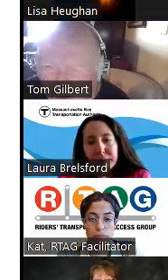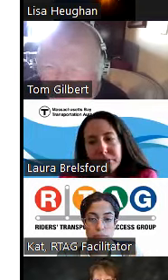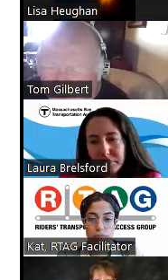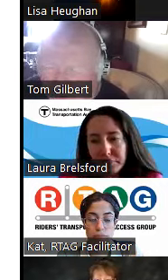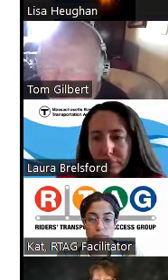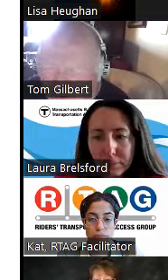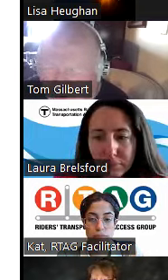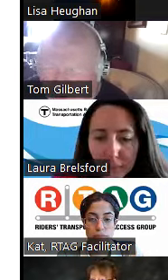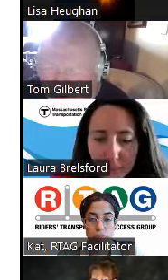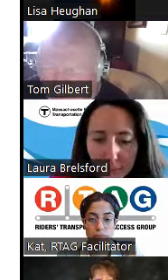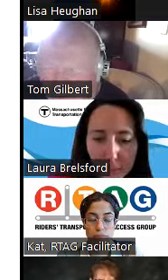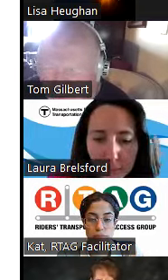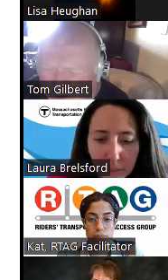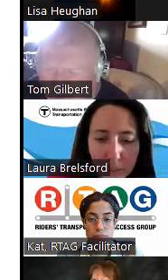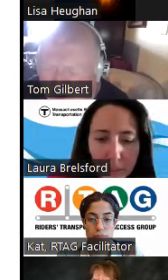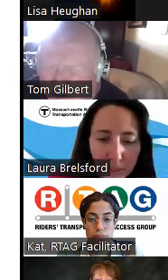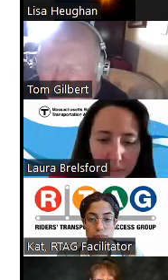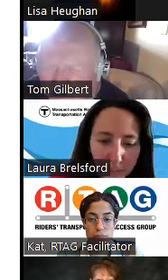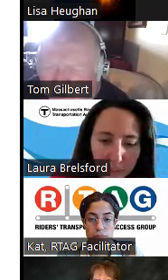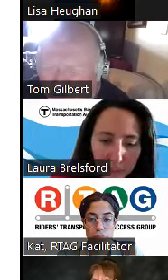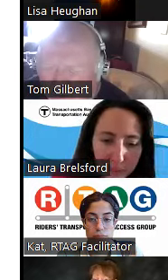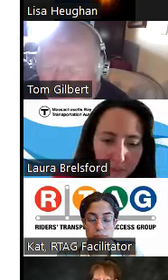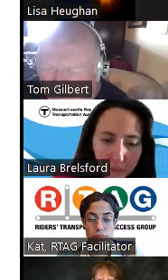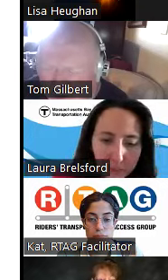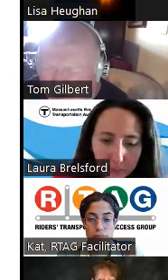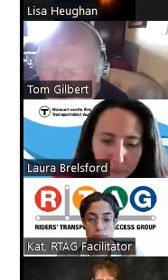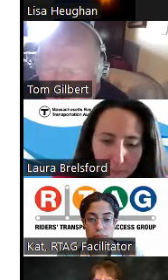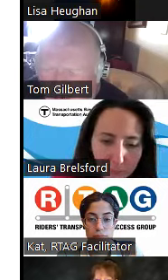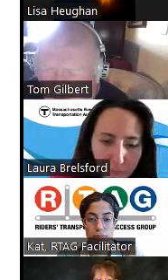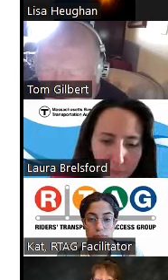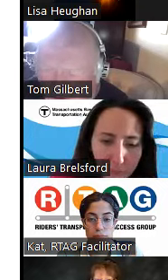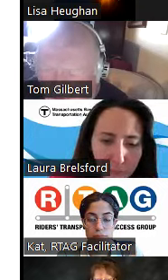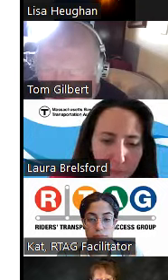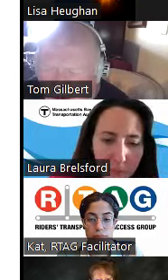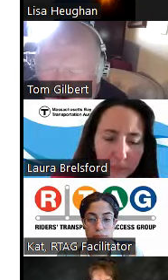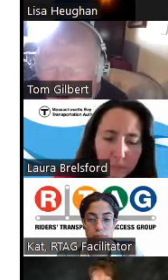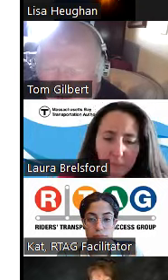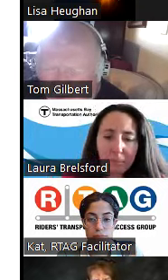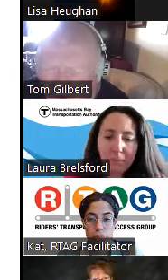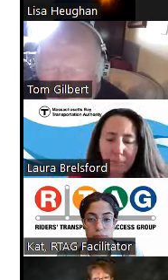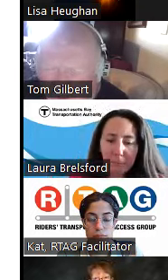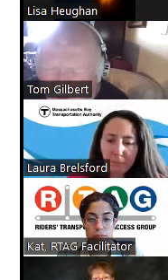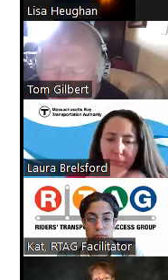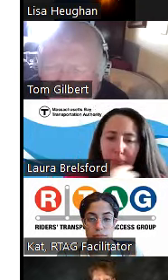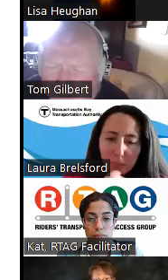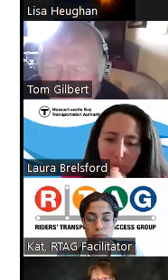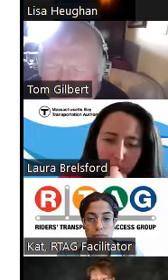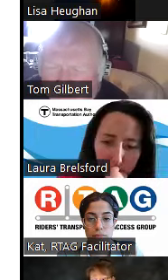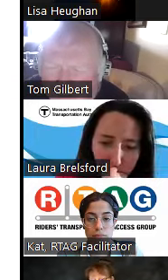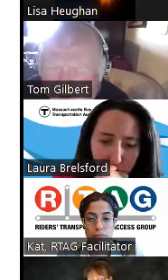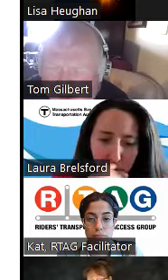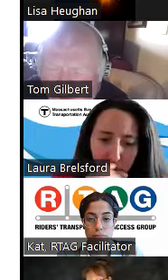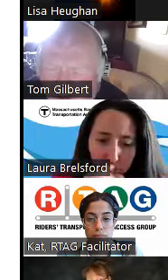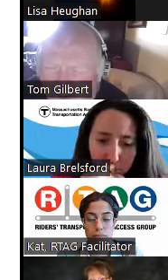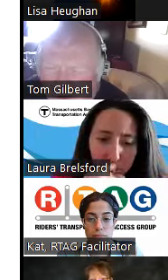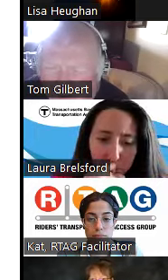break on this, because it's fine for them to say that doing things like that are okay in elevators, but not okay when it comes to